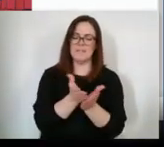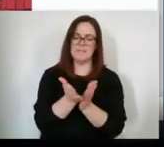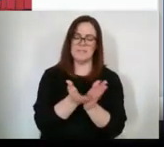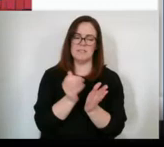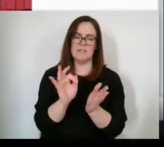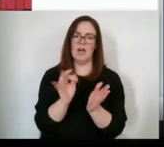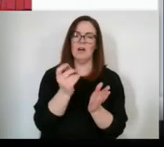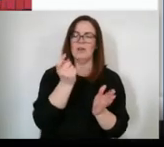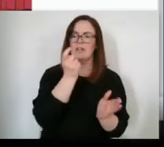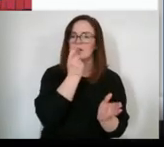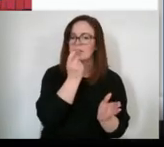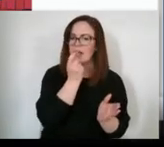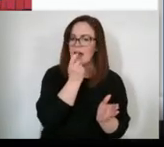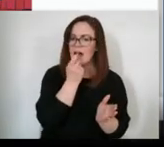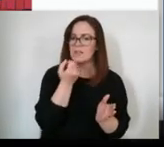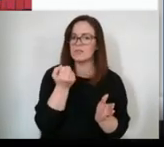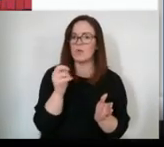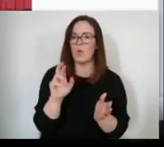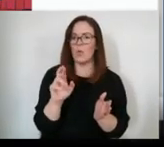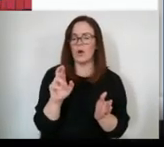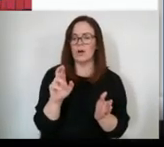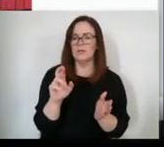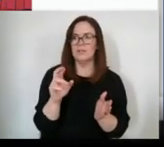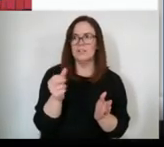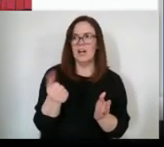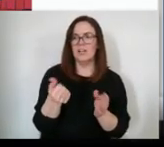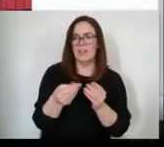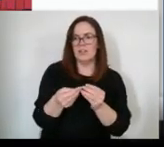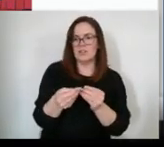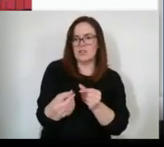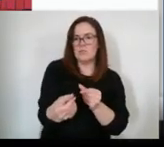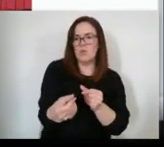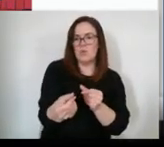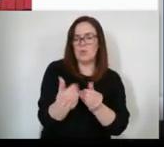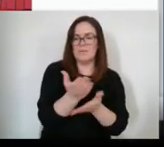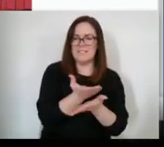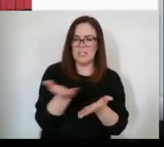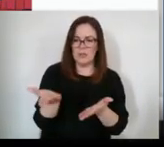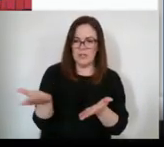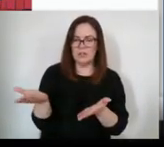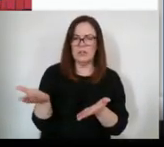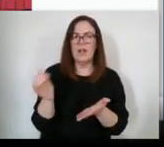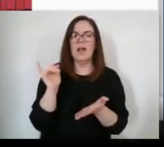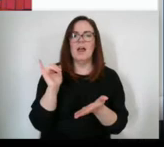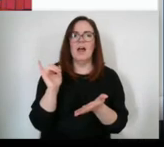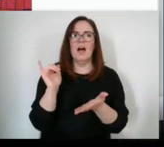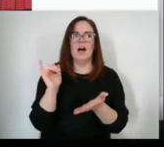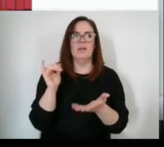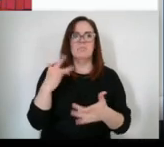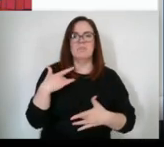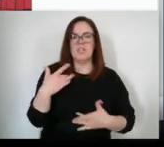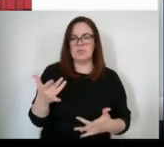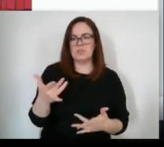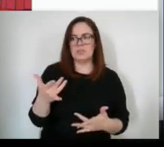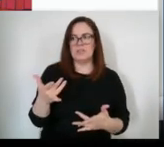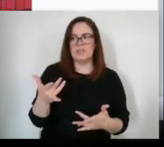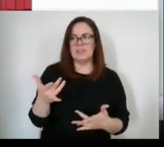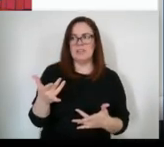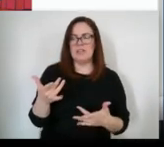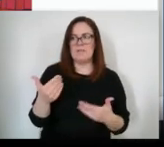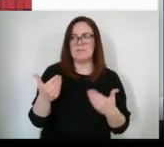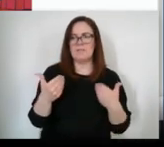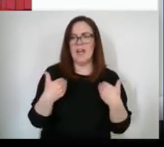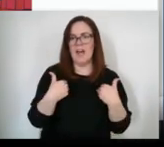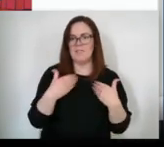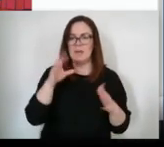like pieces of either glass or another smooth material. They